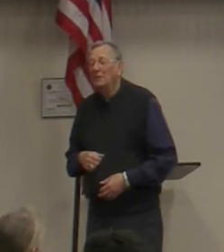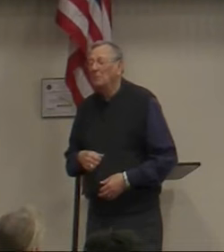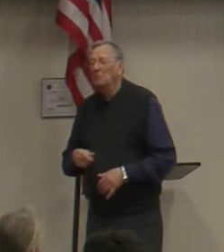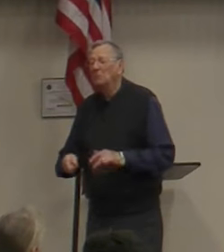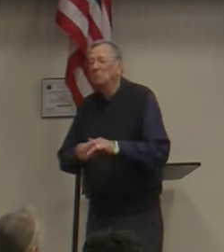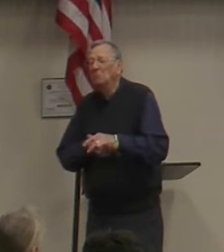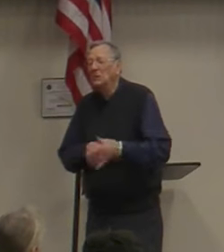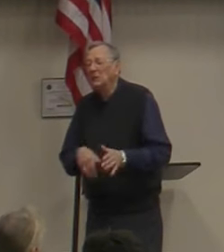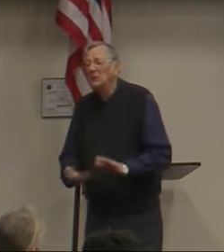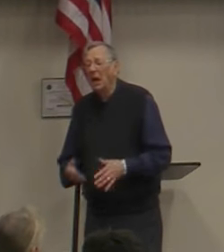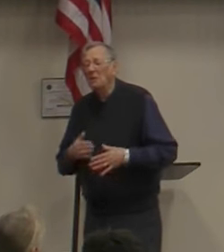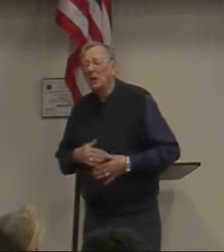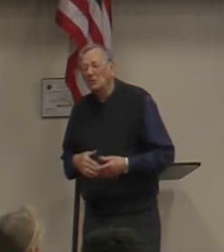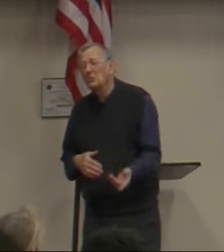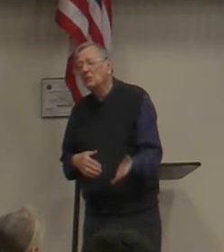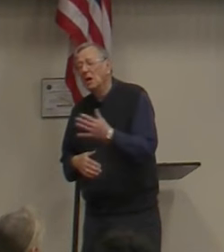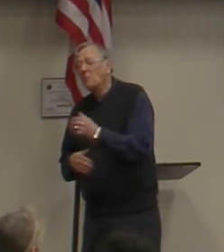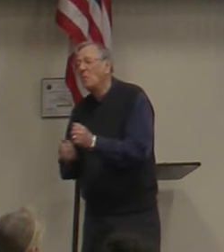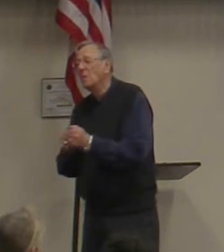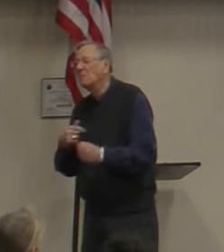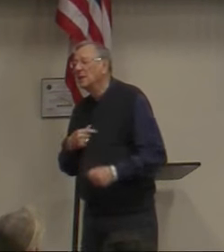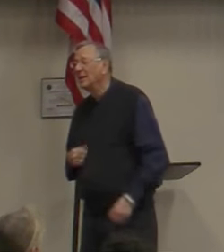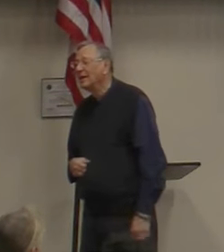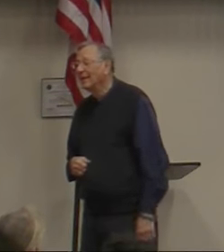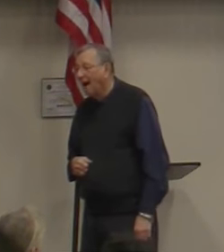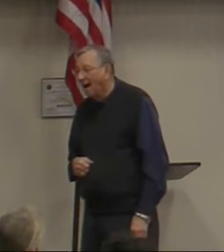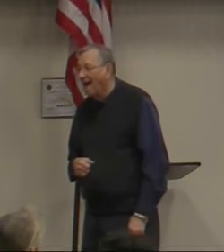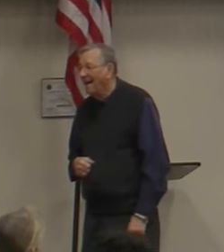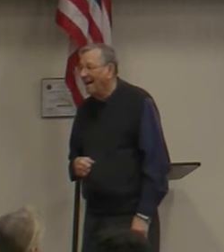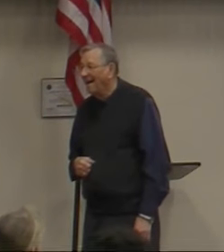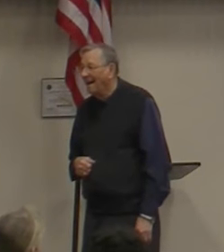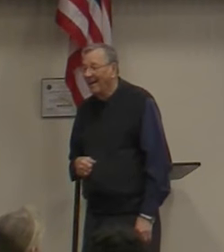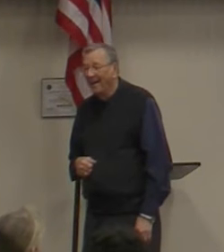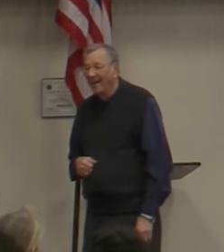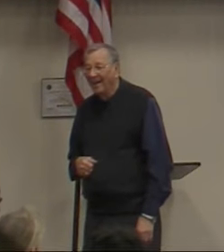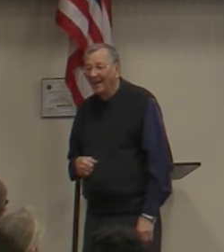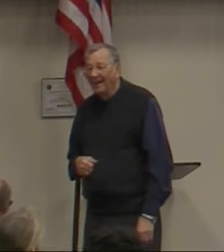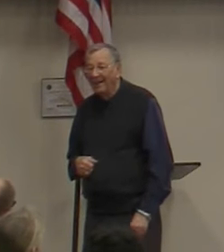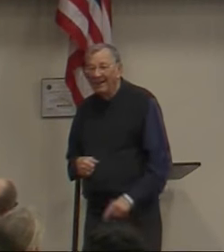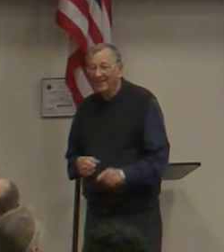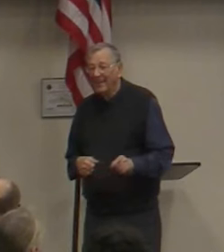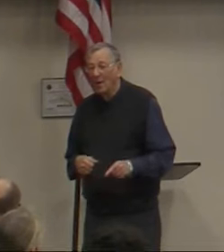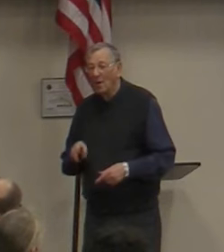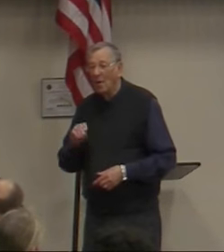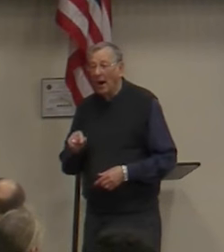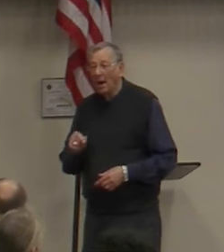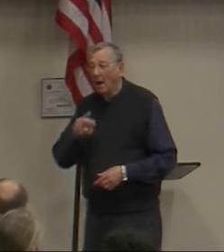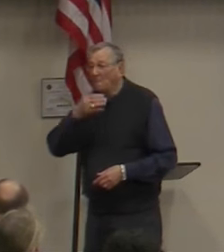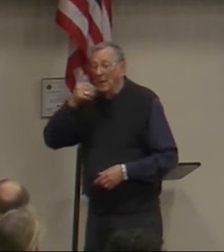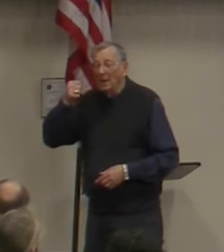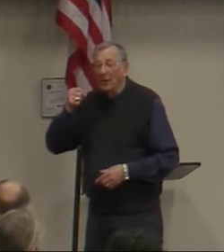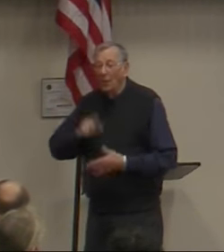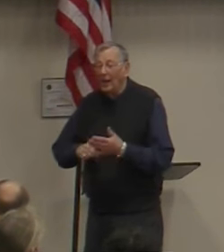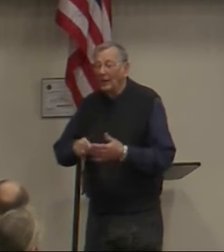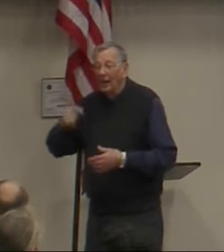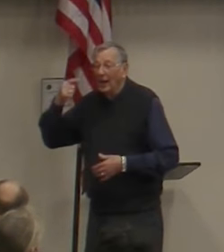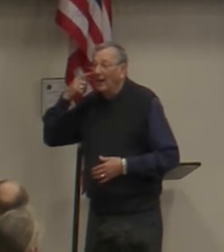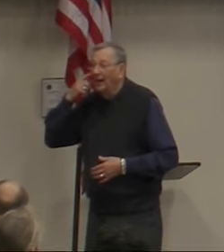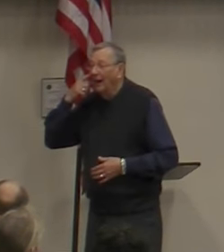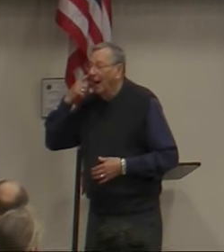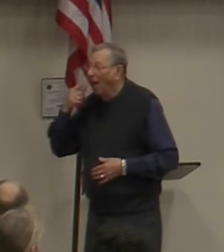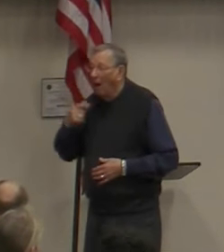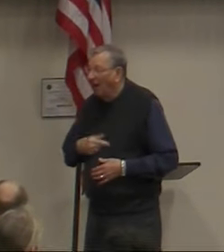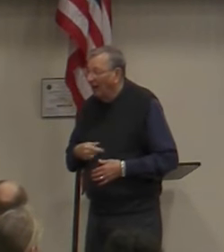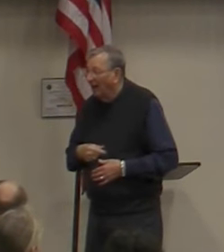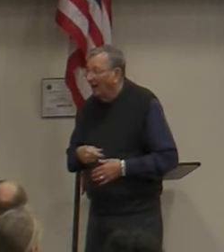the dying process and you just come be with me? It was better than anything he could have wished for, anything he could have hoped